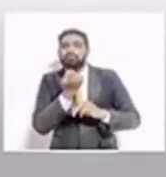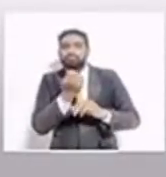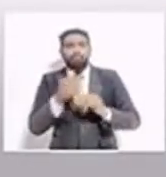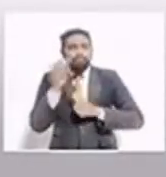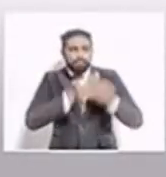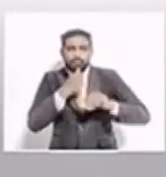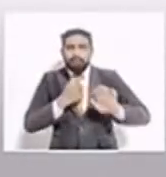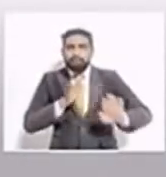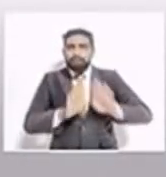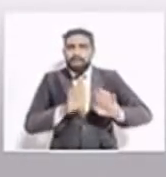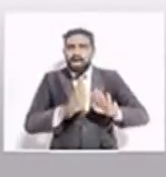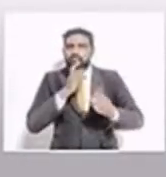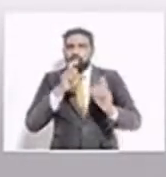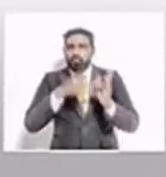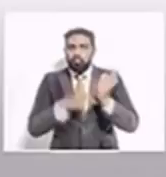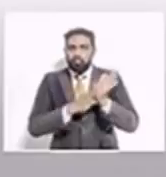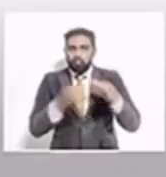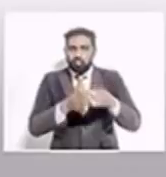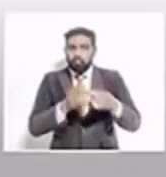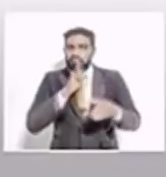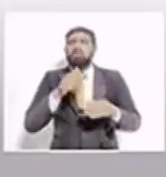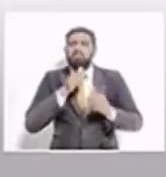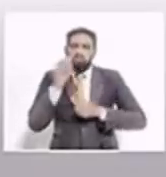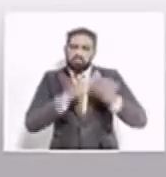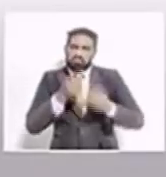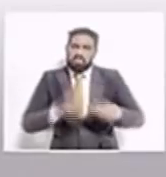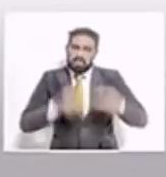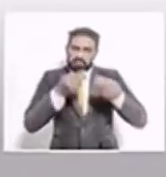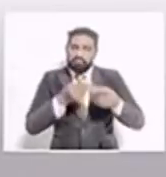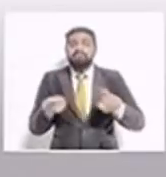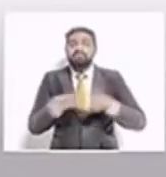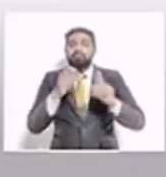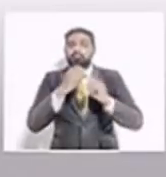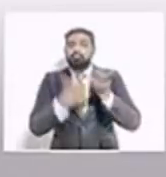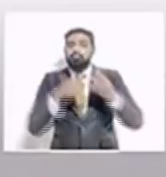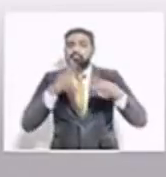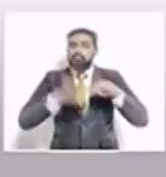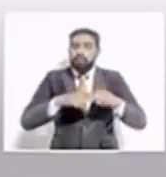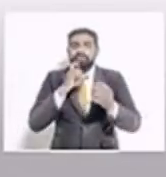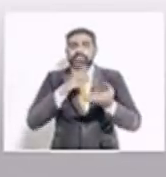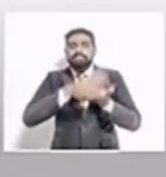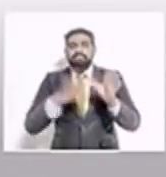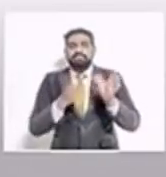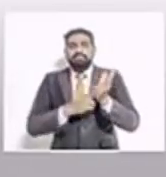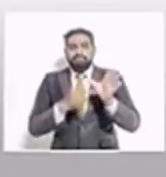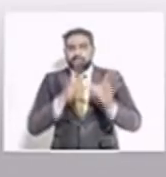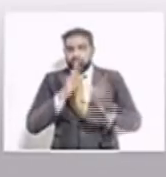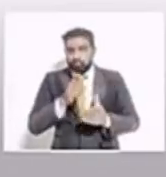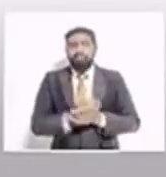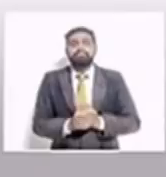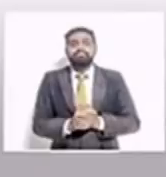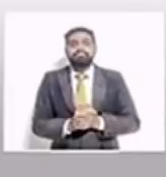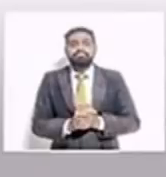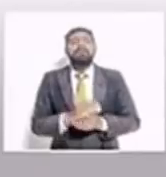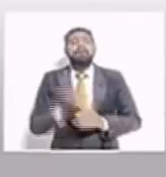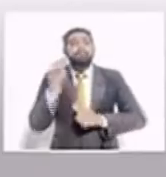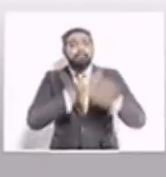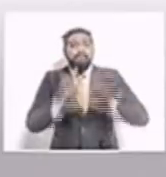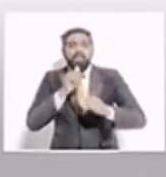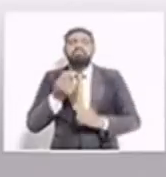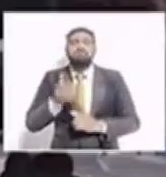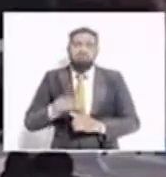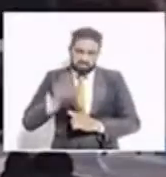medicine. State Minister Professor Channa Jayasumana told Newsfirst that the prices of medicine will be increased by